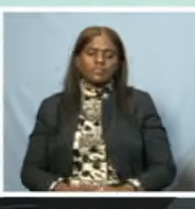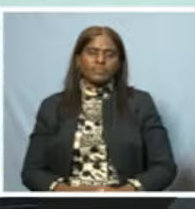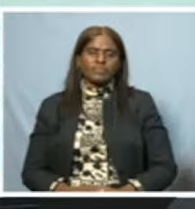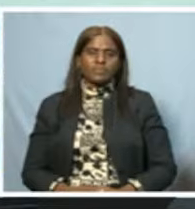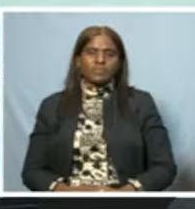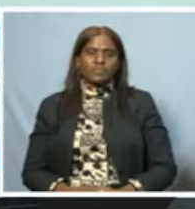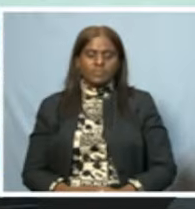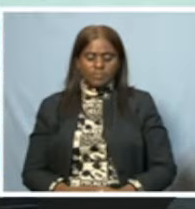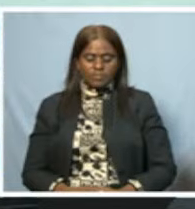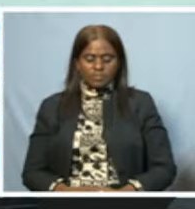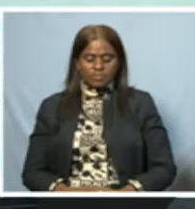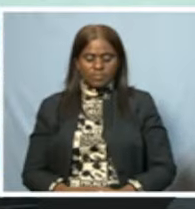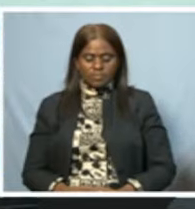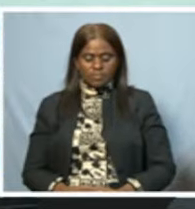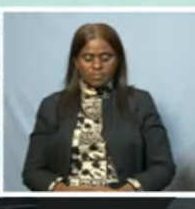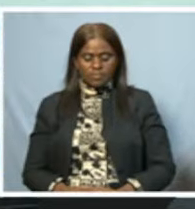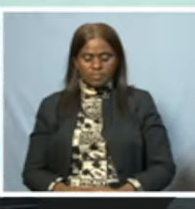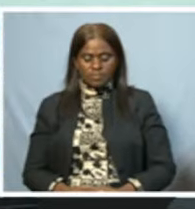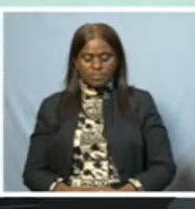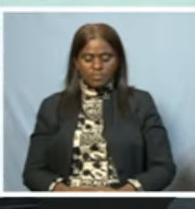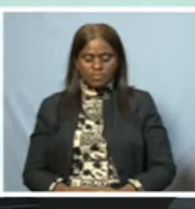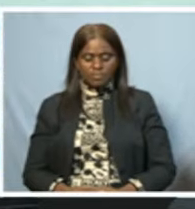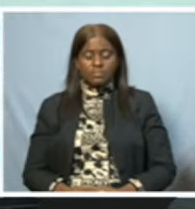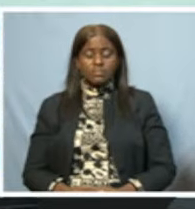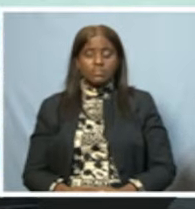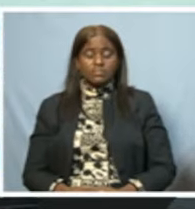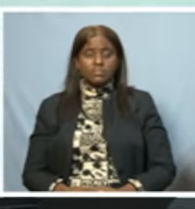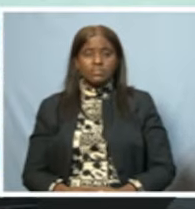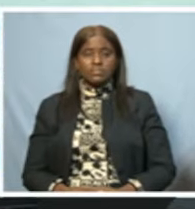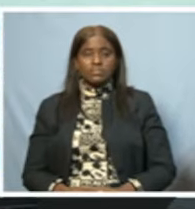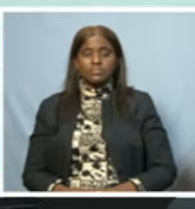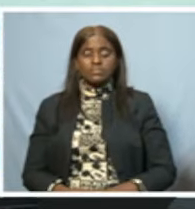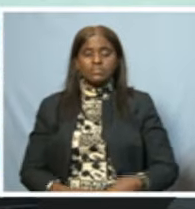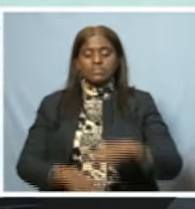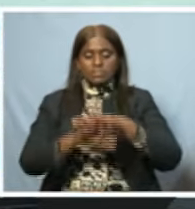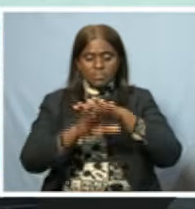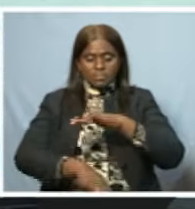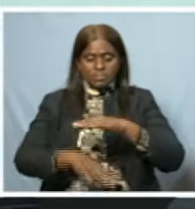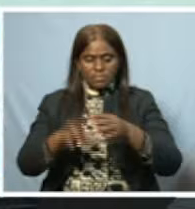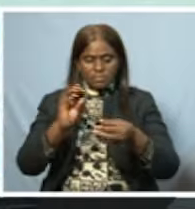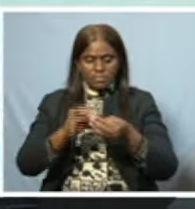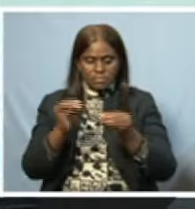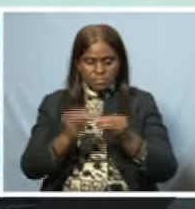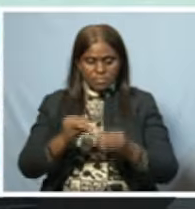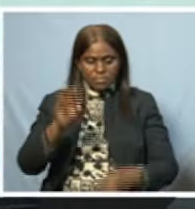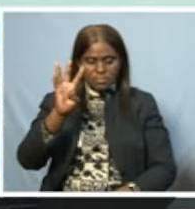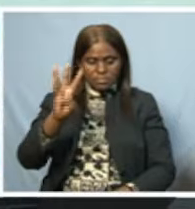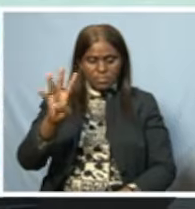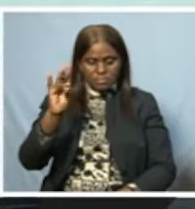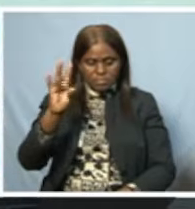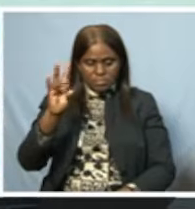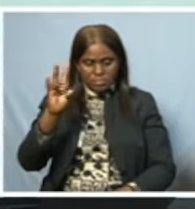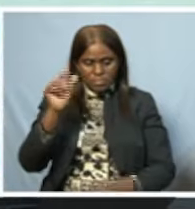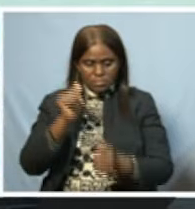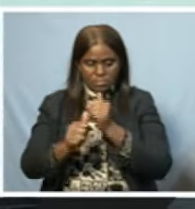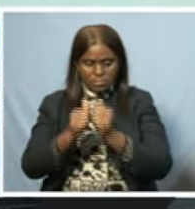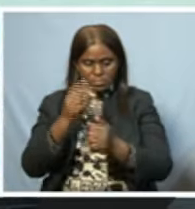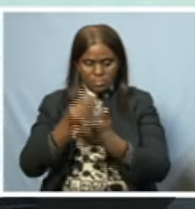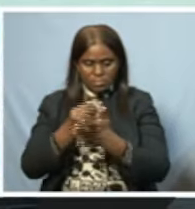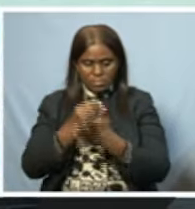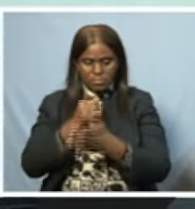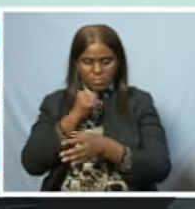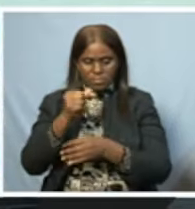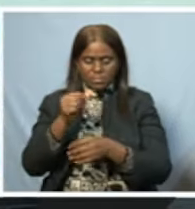Under Appendix 48, which is unspent funds